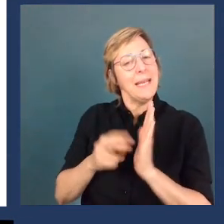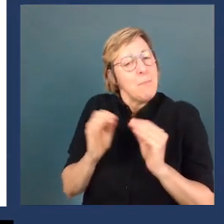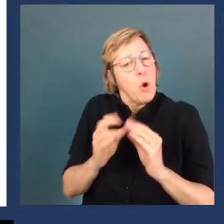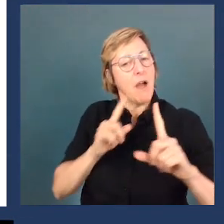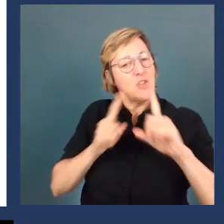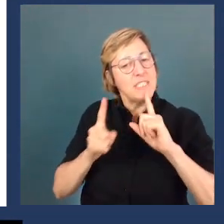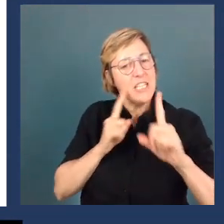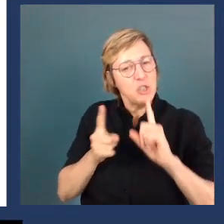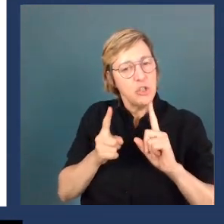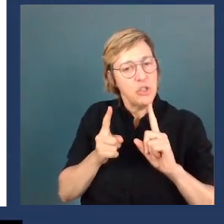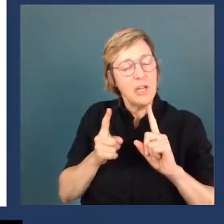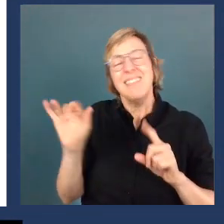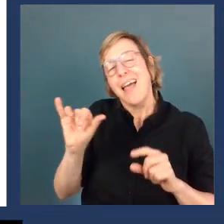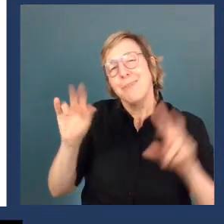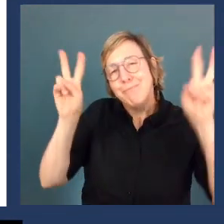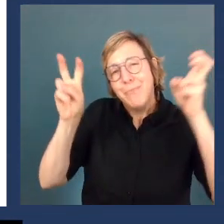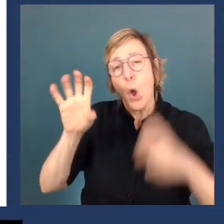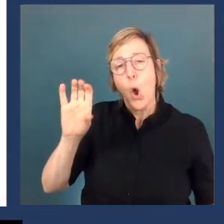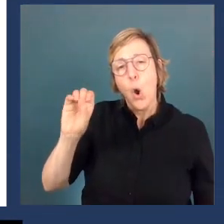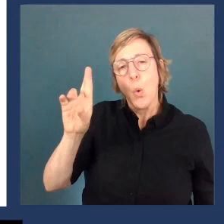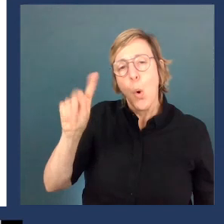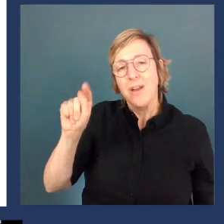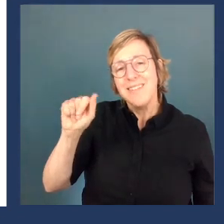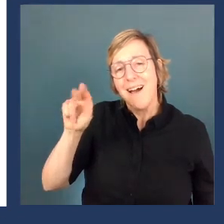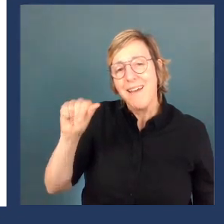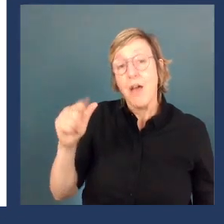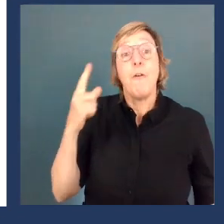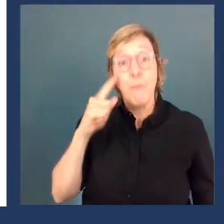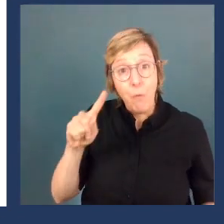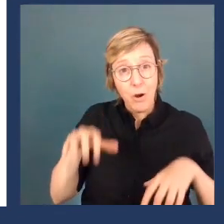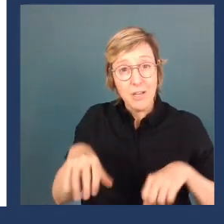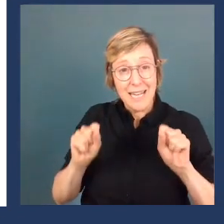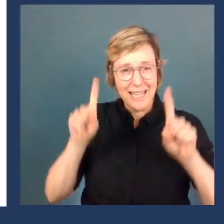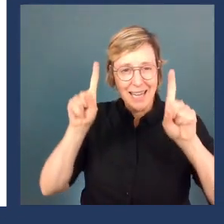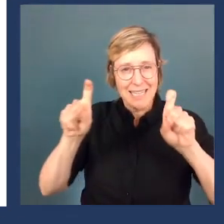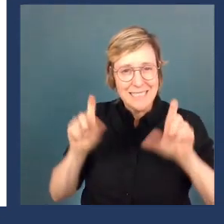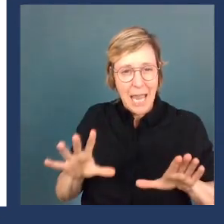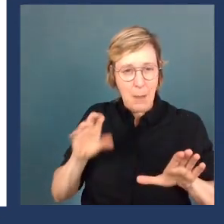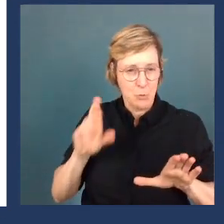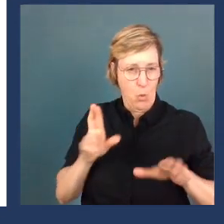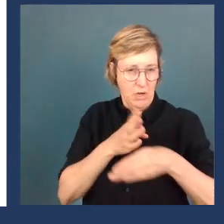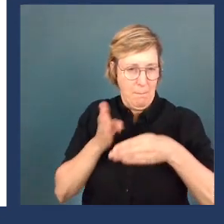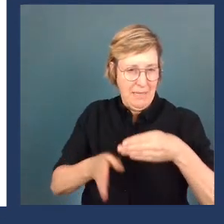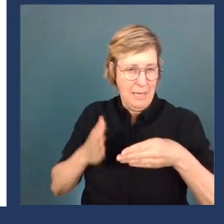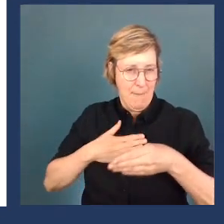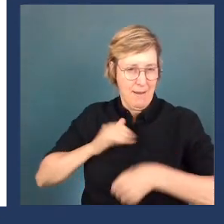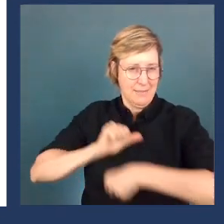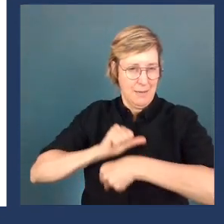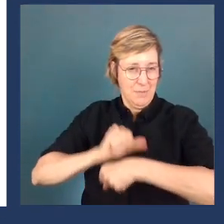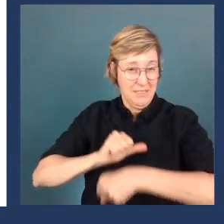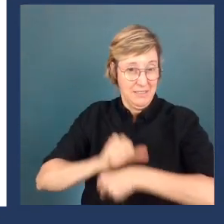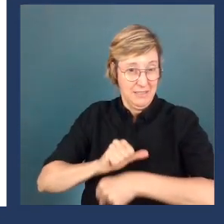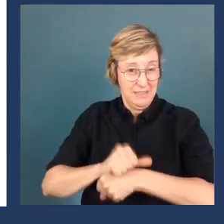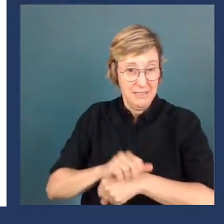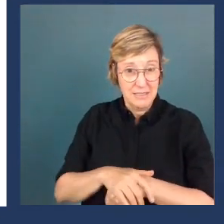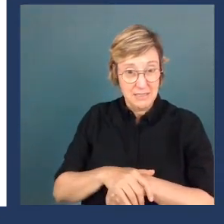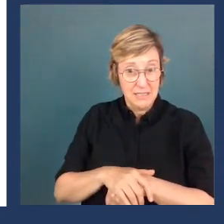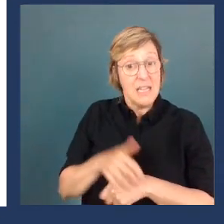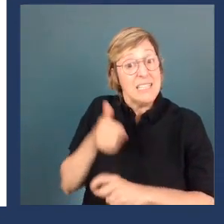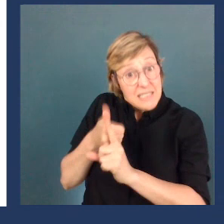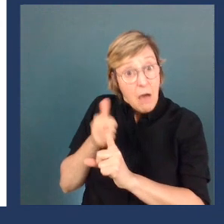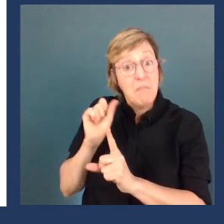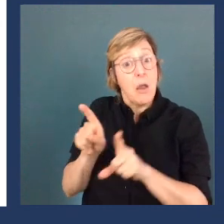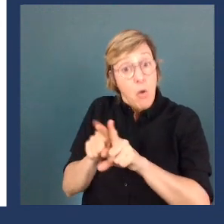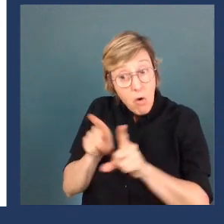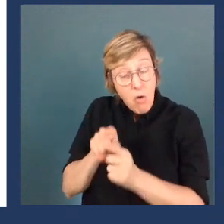Cortana for taking your exams or for dictating your assignments. Except that you can not only just dictate it, but also navigate through the